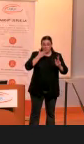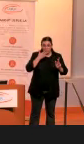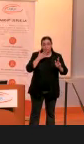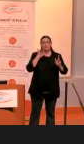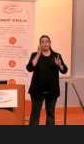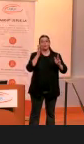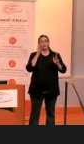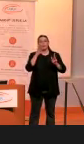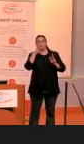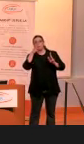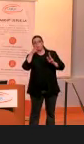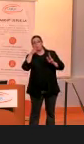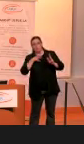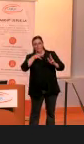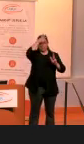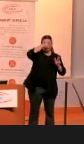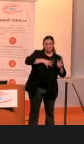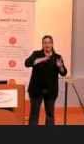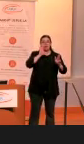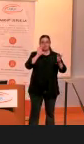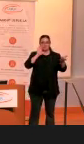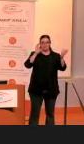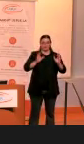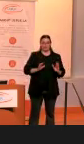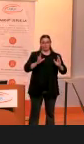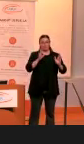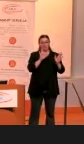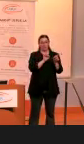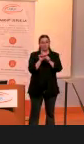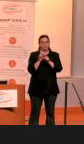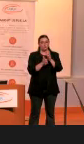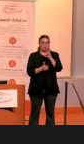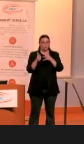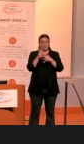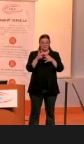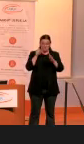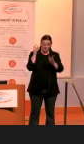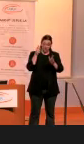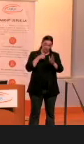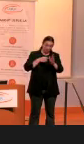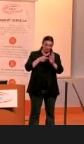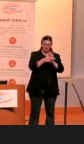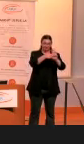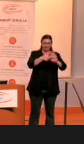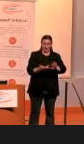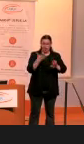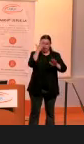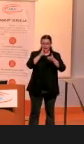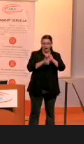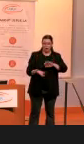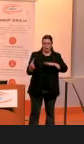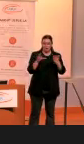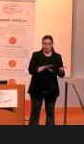as males, and is very high in the number of causes of death of people in their second and